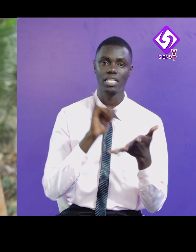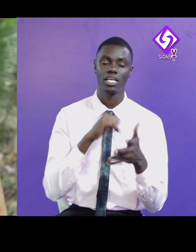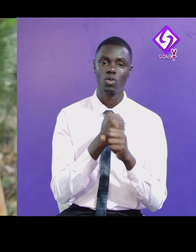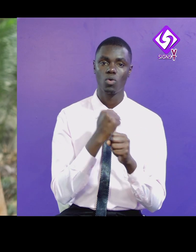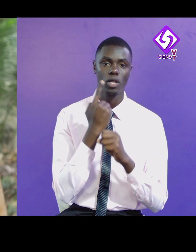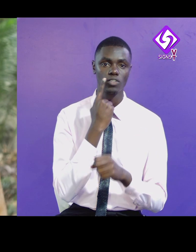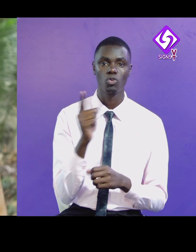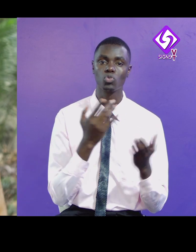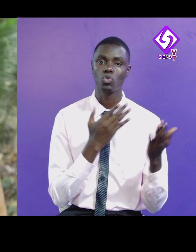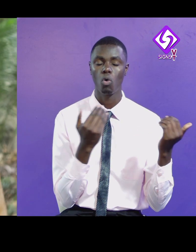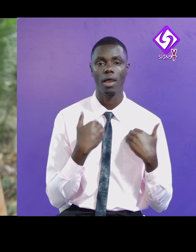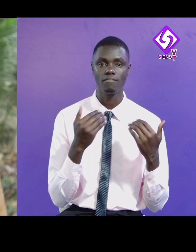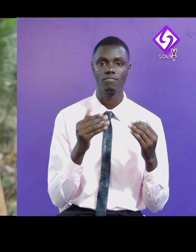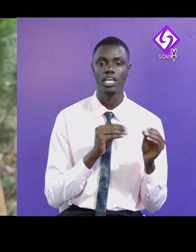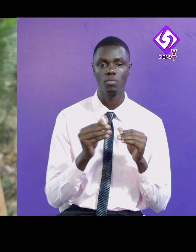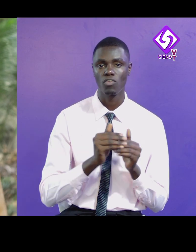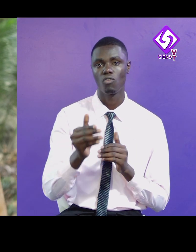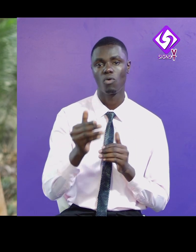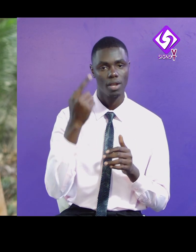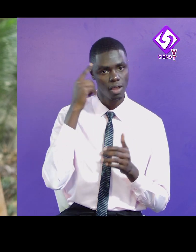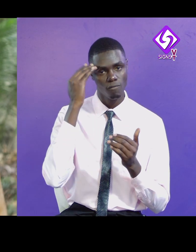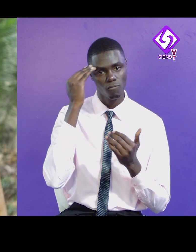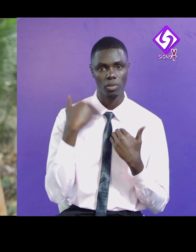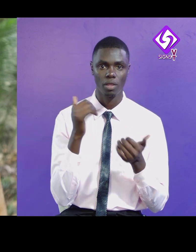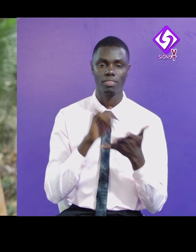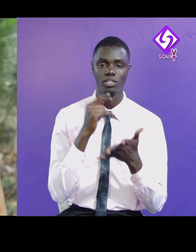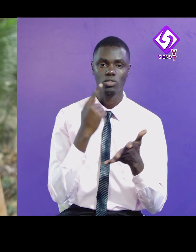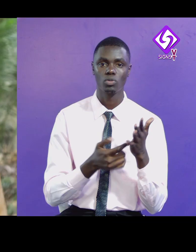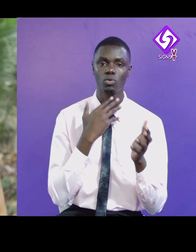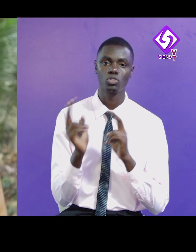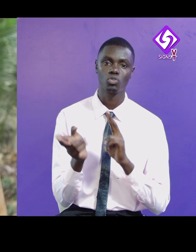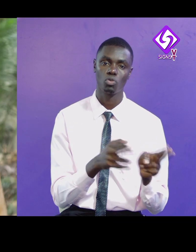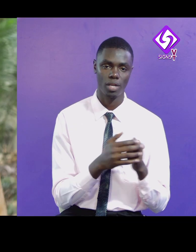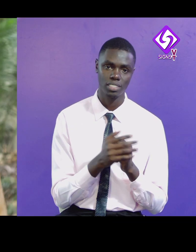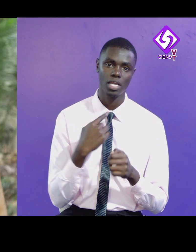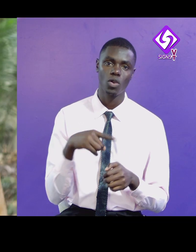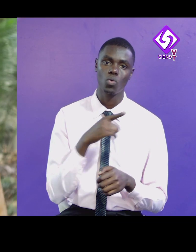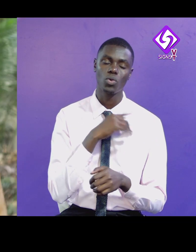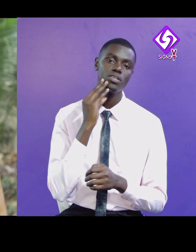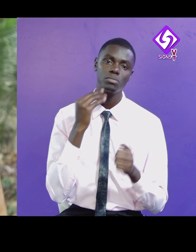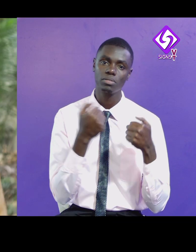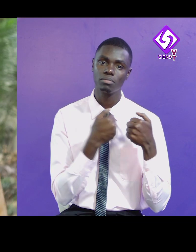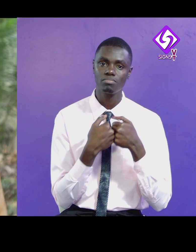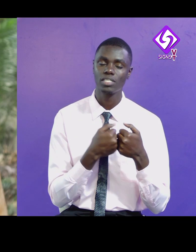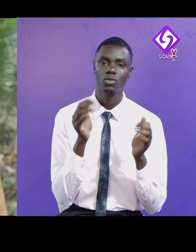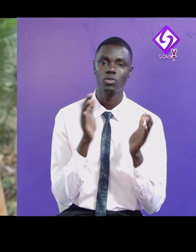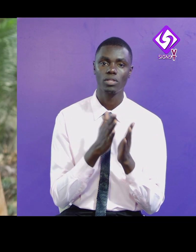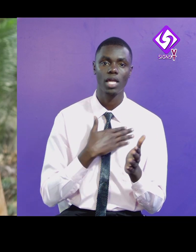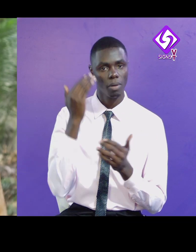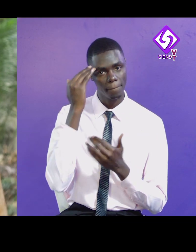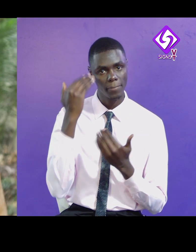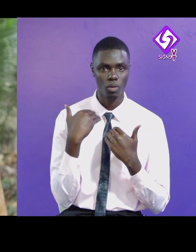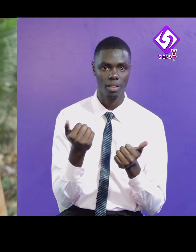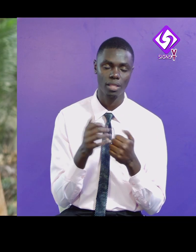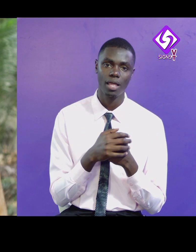you, there is always hope in moving forward in mental health. And that's what we want to normalise, that we all experience struggles with our mental